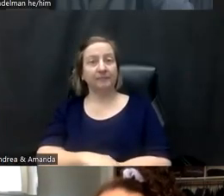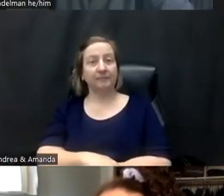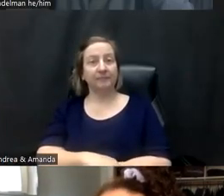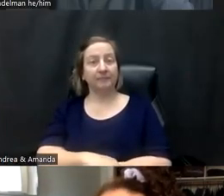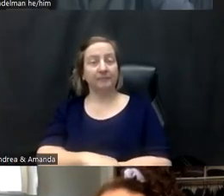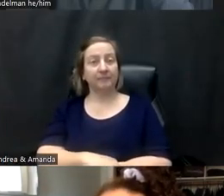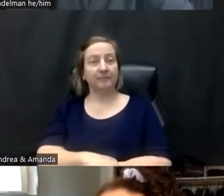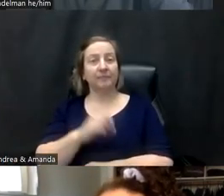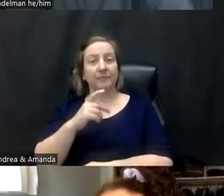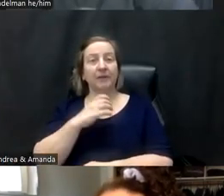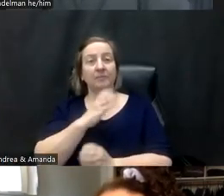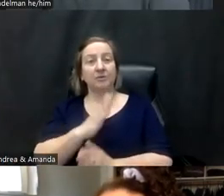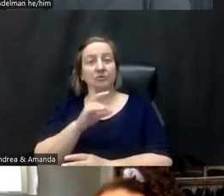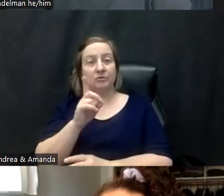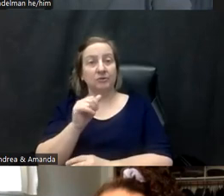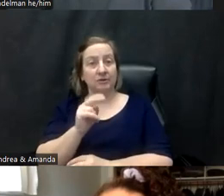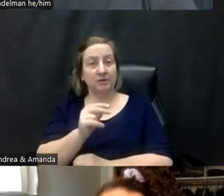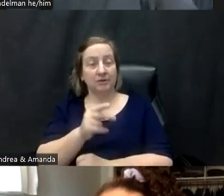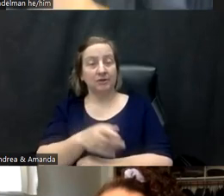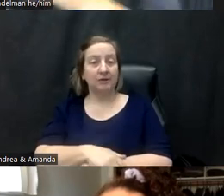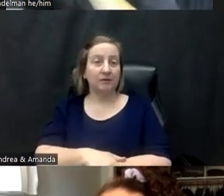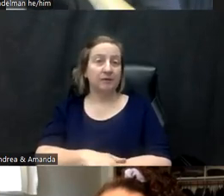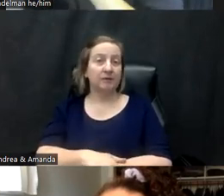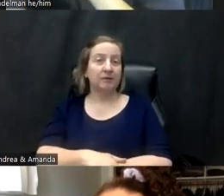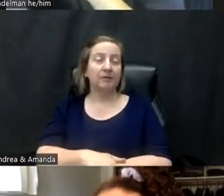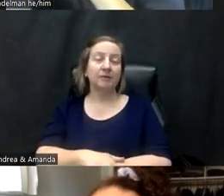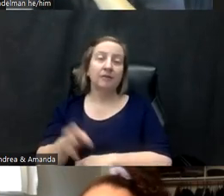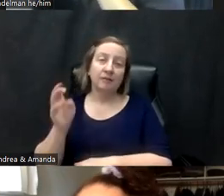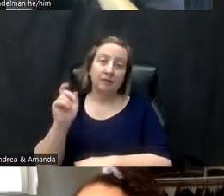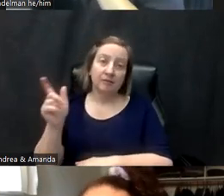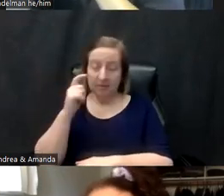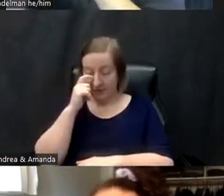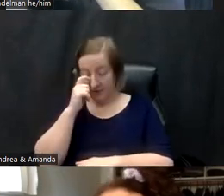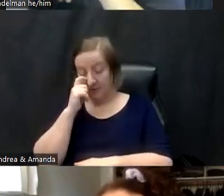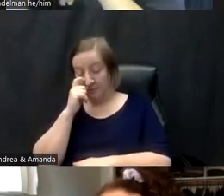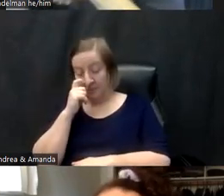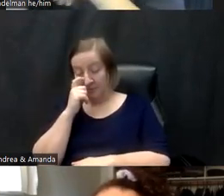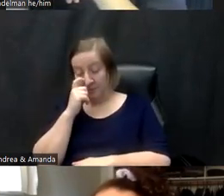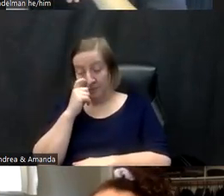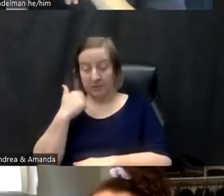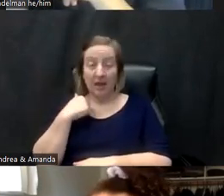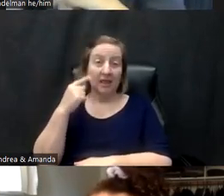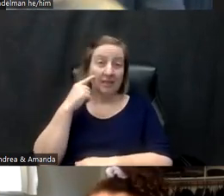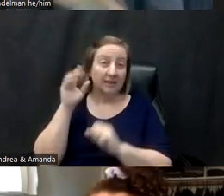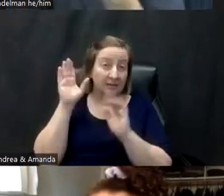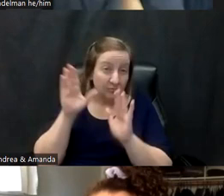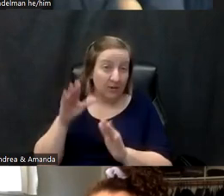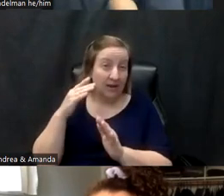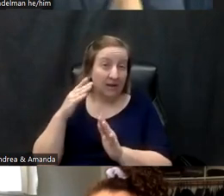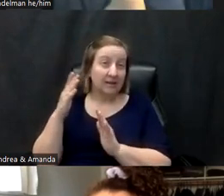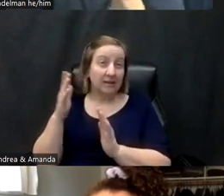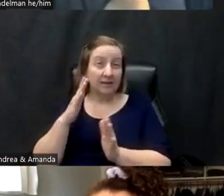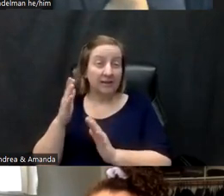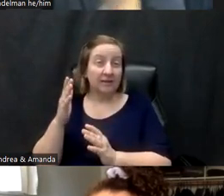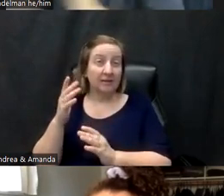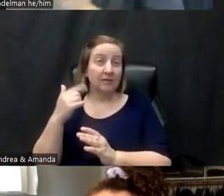Okay, Commissioner Dan? Well, I think it's great that we have, that's, as I